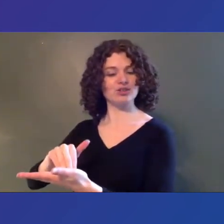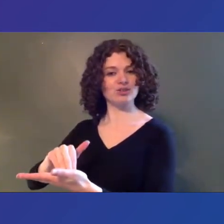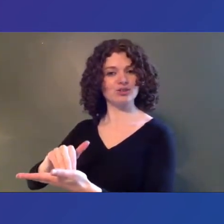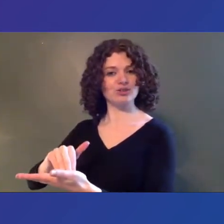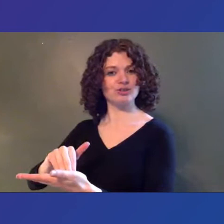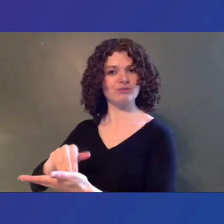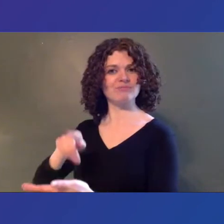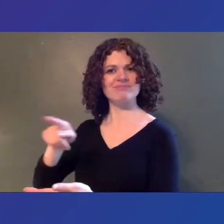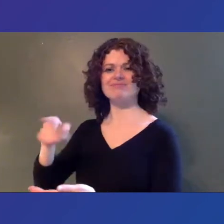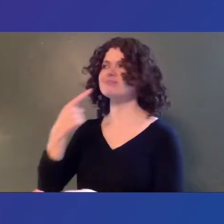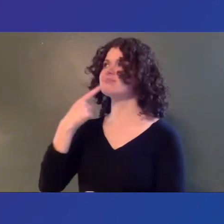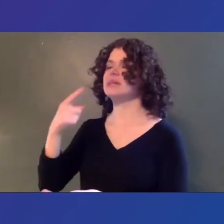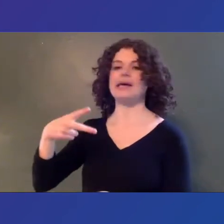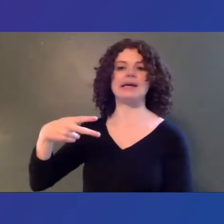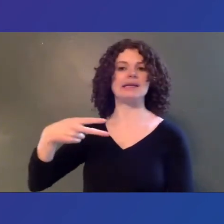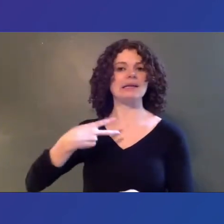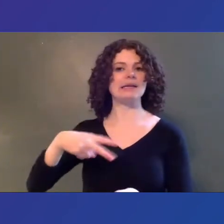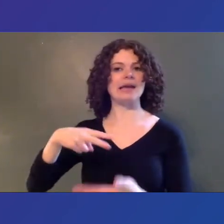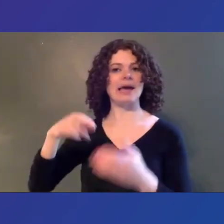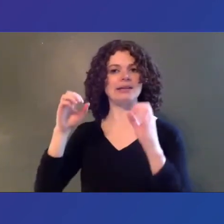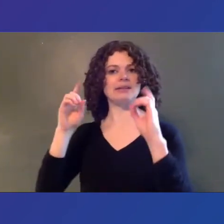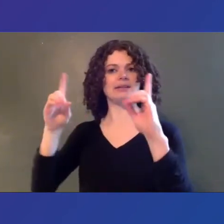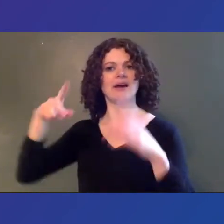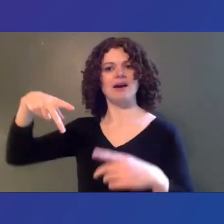like, what do you mean? What's